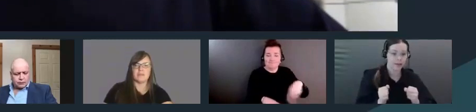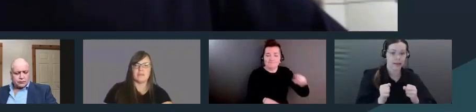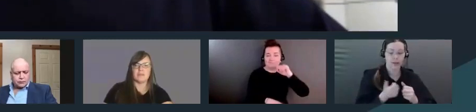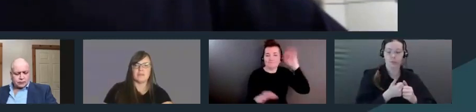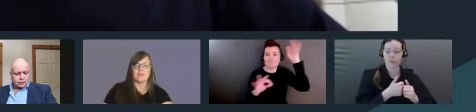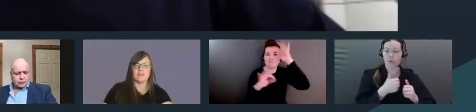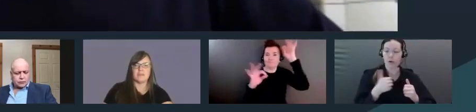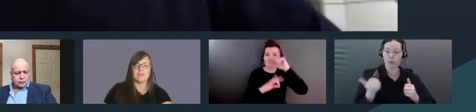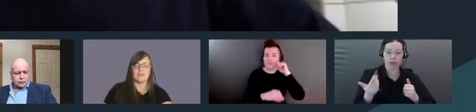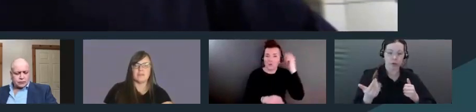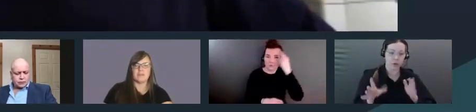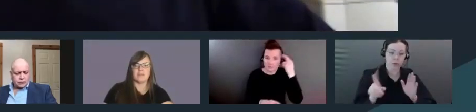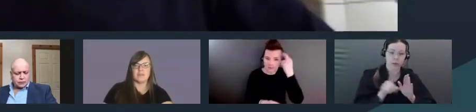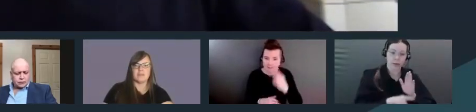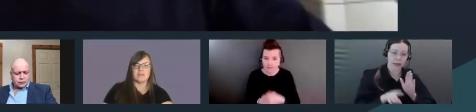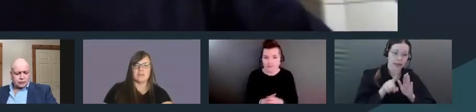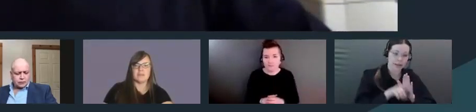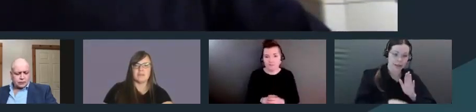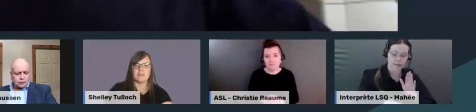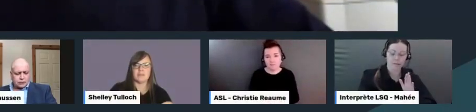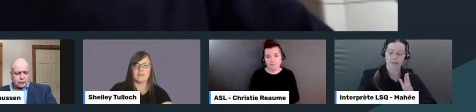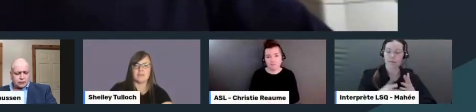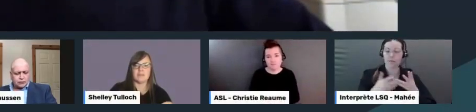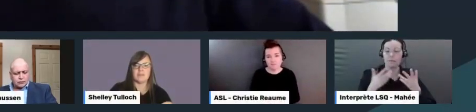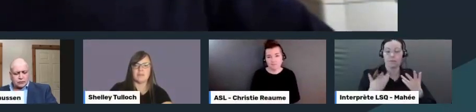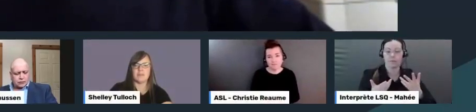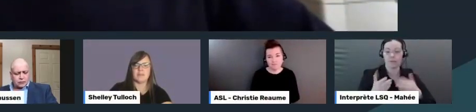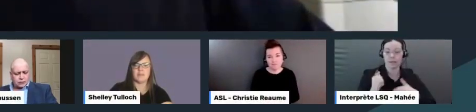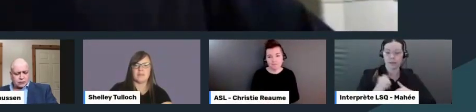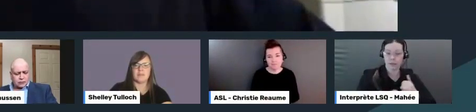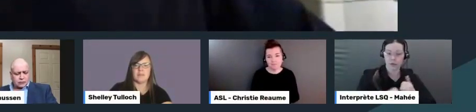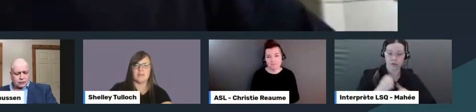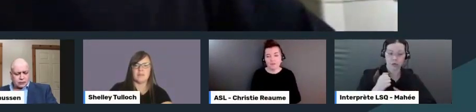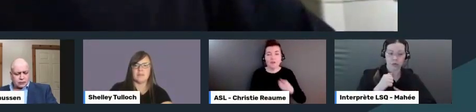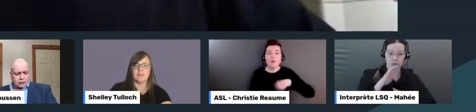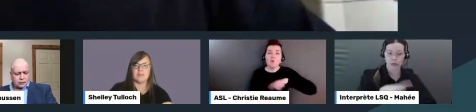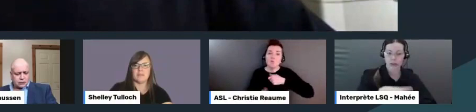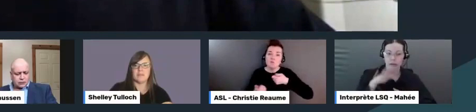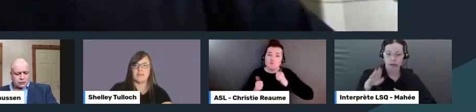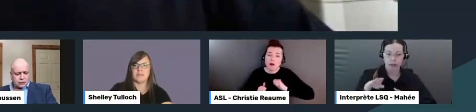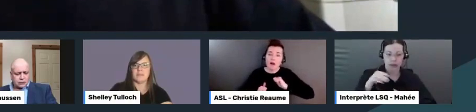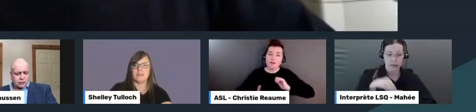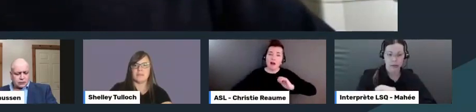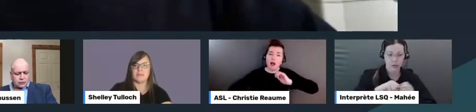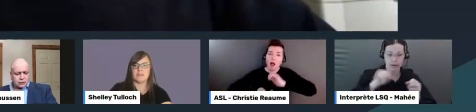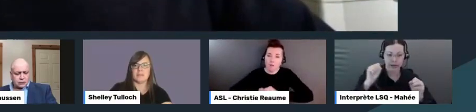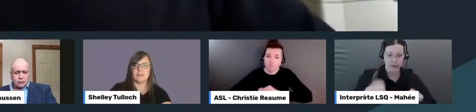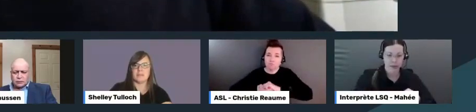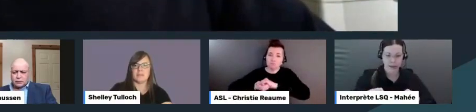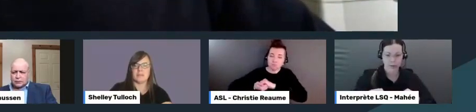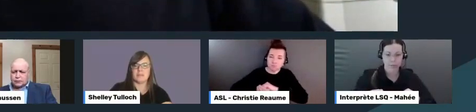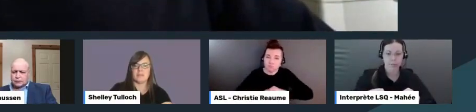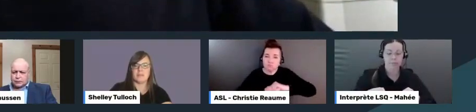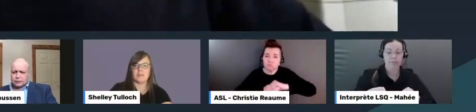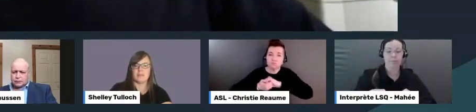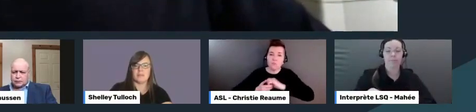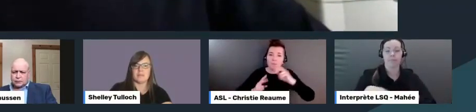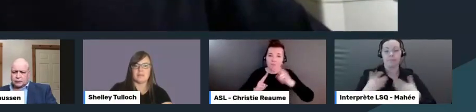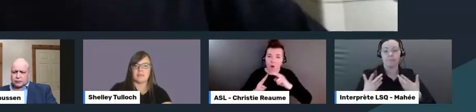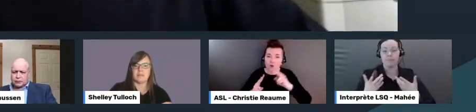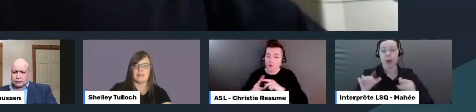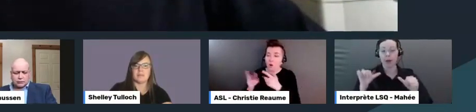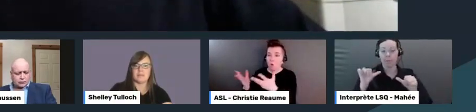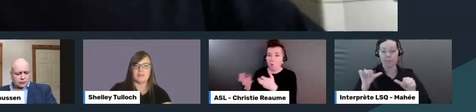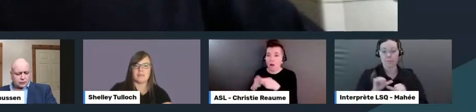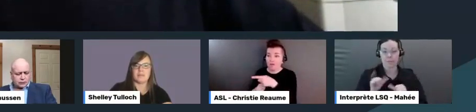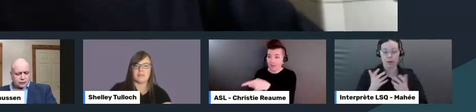So what we tried to do was create collaborative institutional partnerships, create spaces for Inuit educators to develop